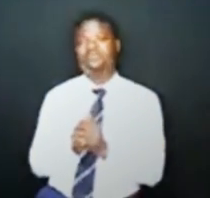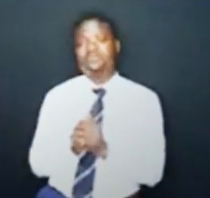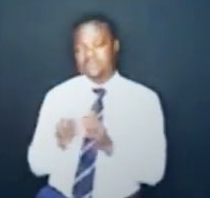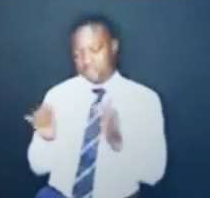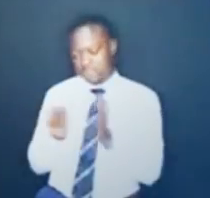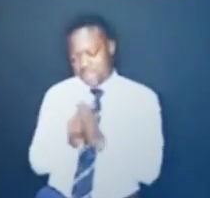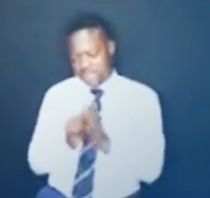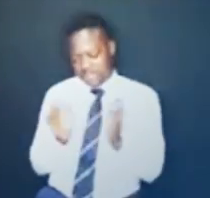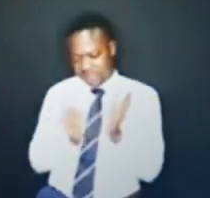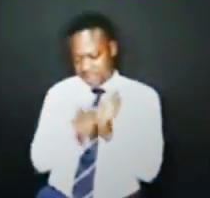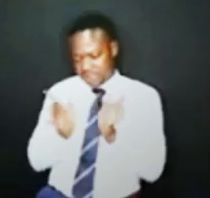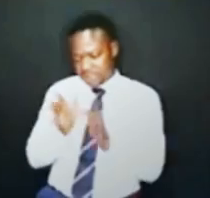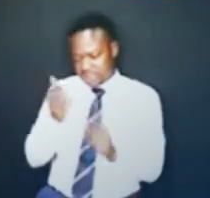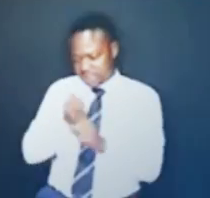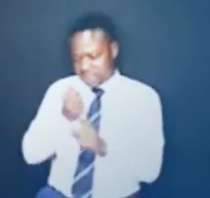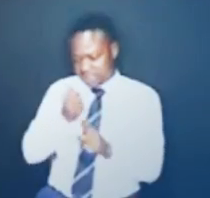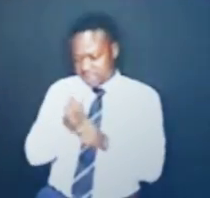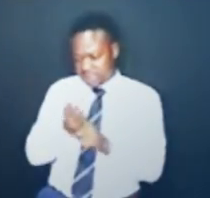own